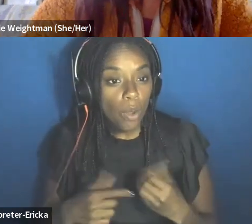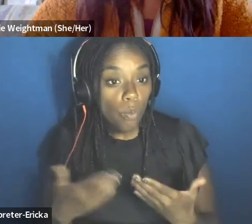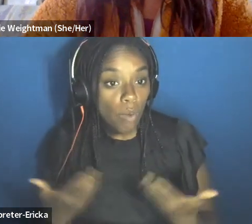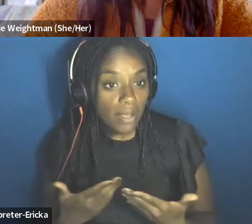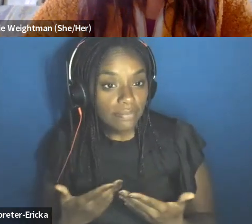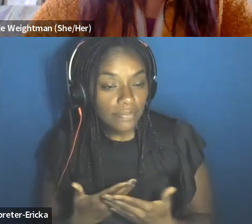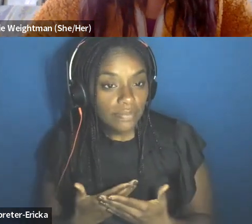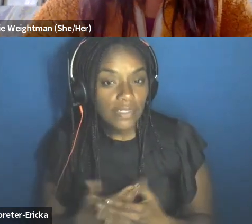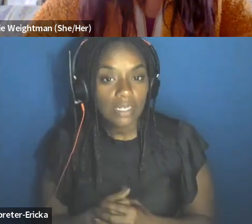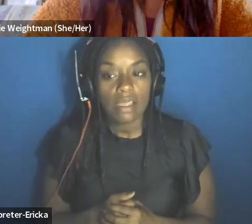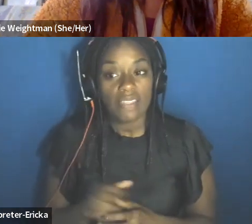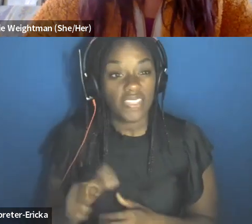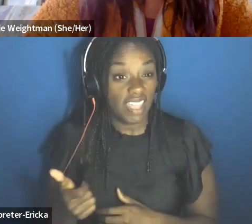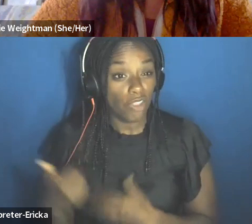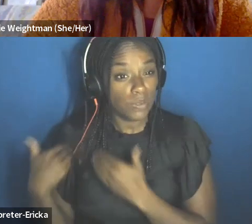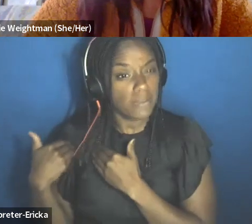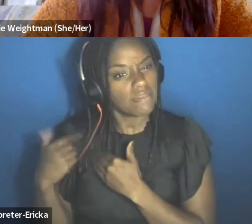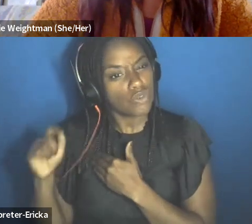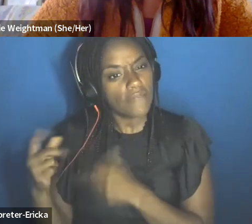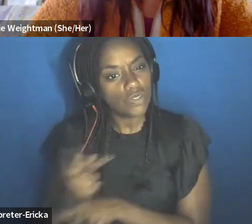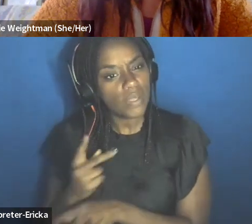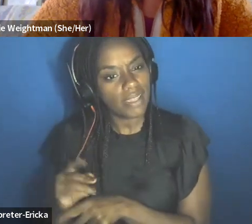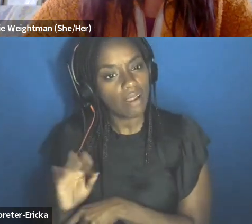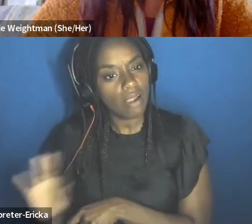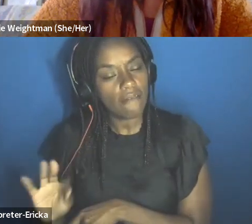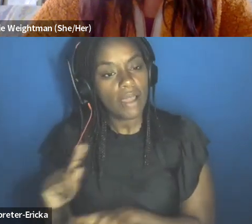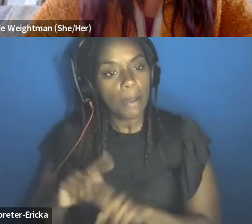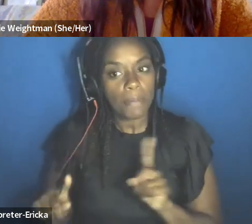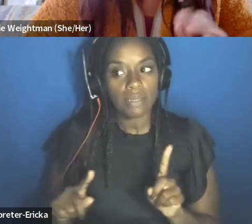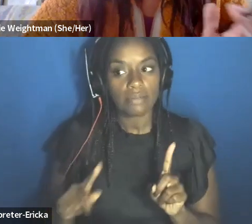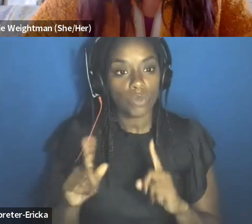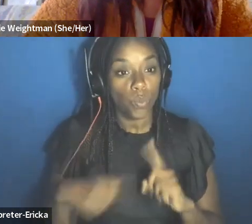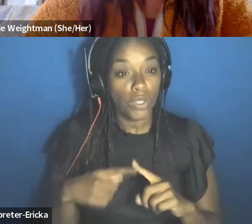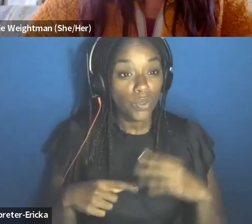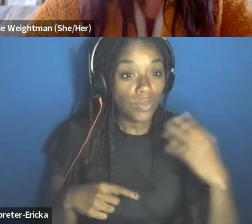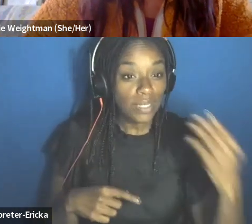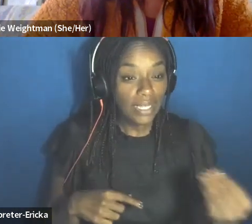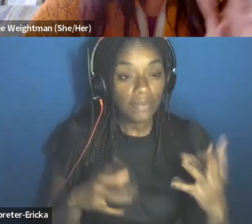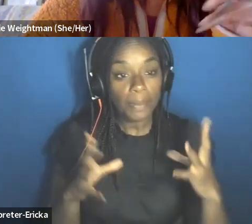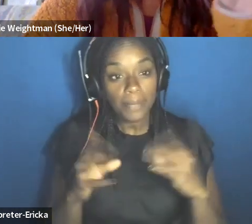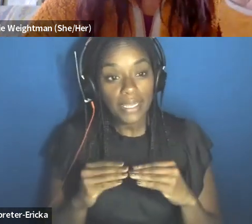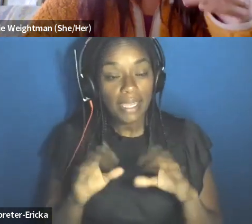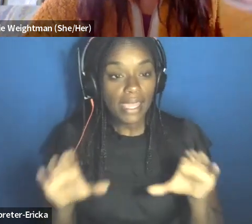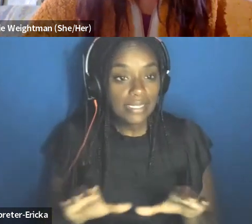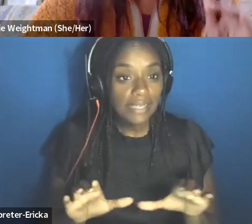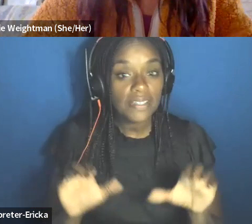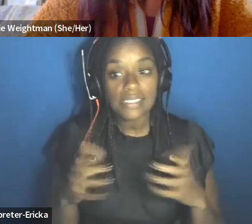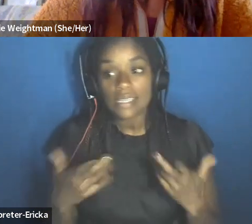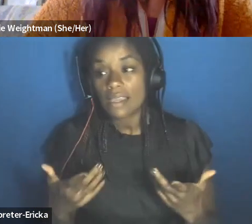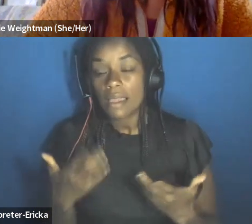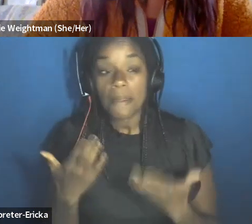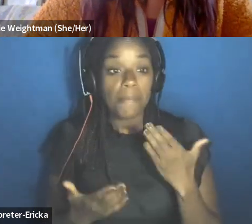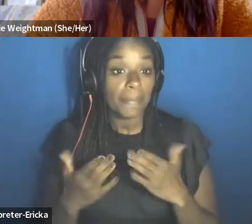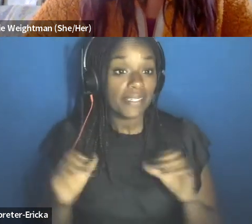find those things that when you leave an activity or you leave a meeting with people, if it's education, if it's facilitating